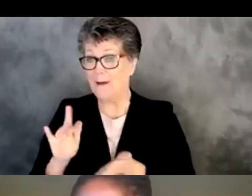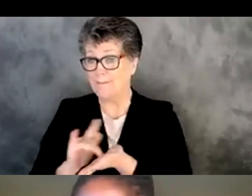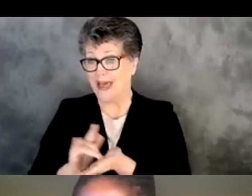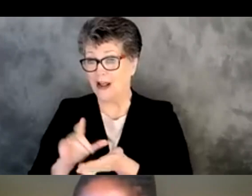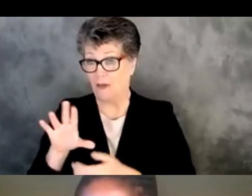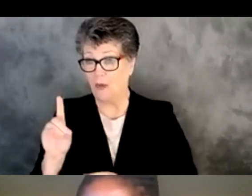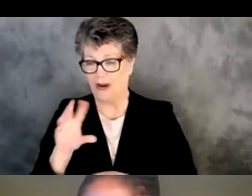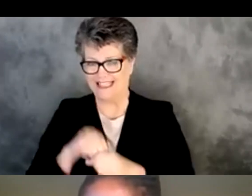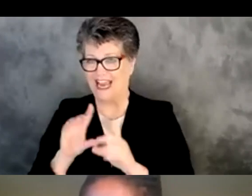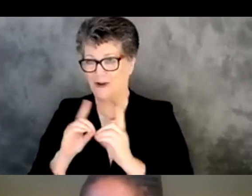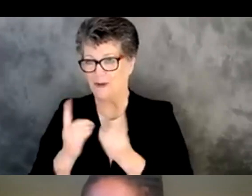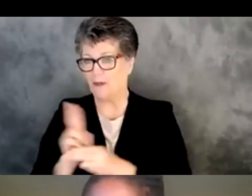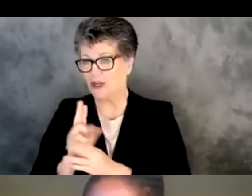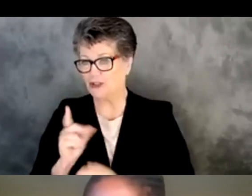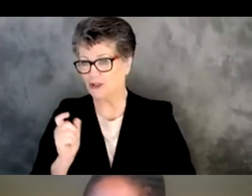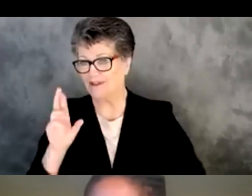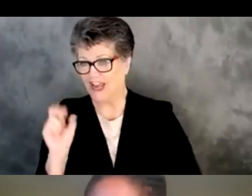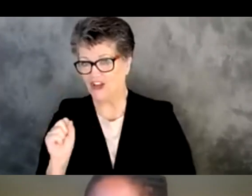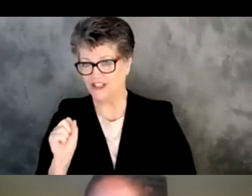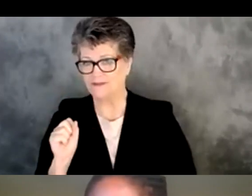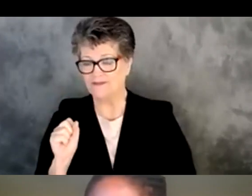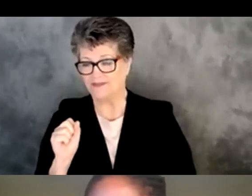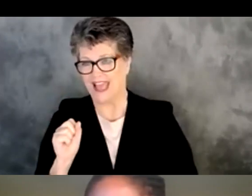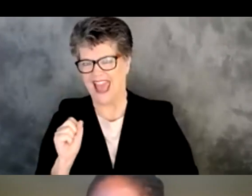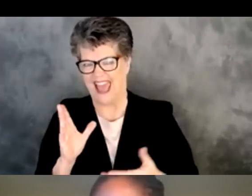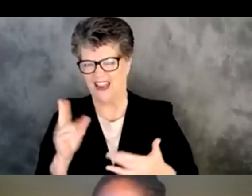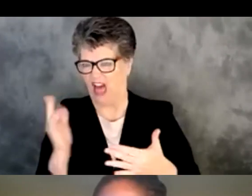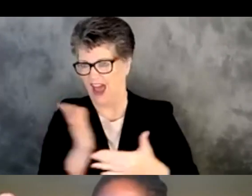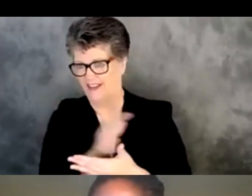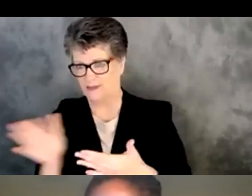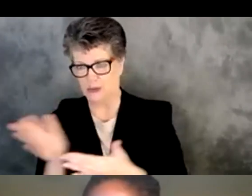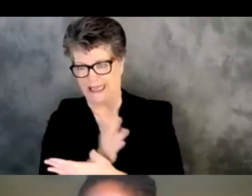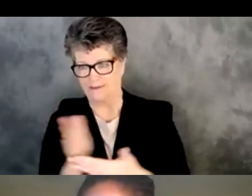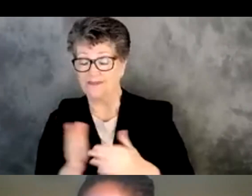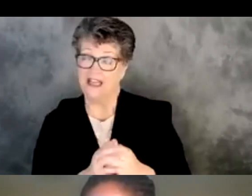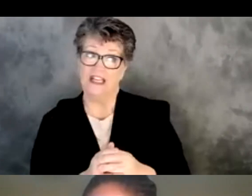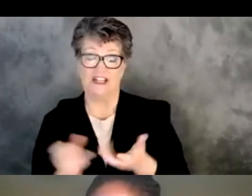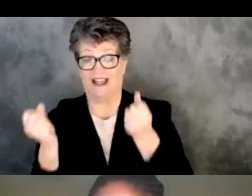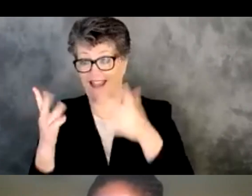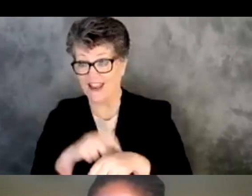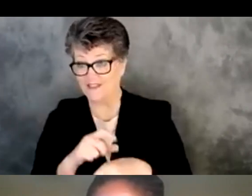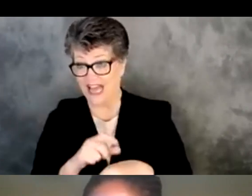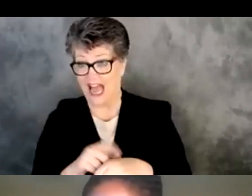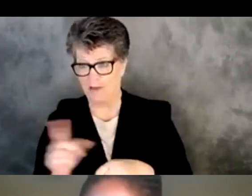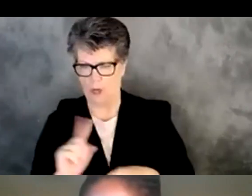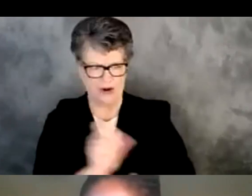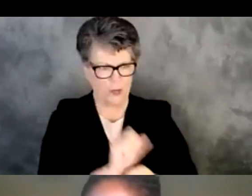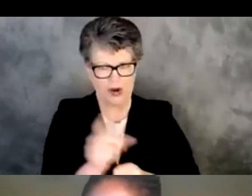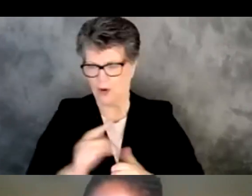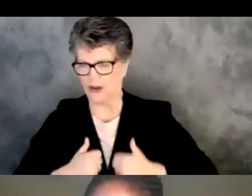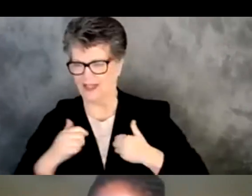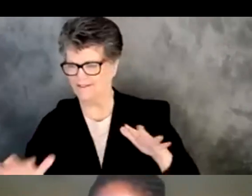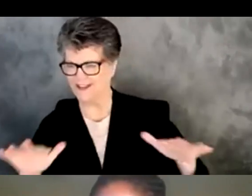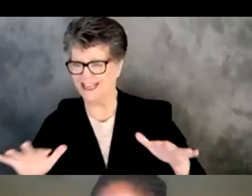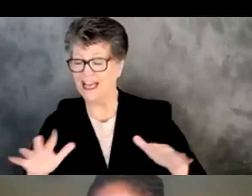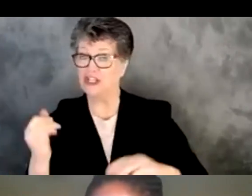Board within our Department of Consumer Affairs, and a lot in between there. So we spend a lot of time in where you work and where you live. So today